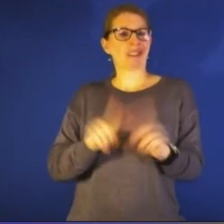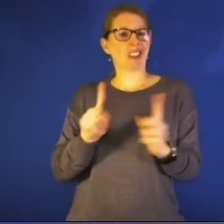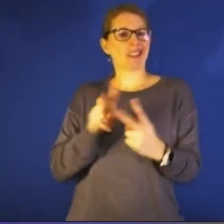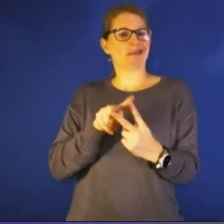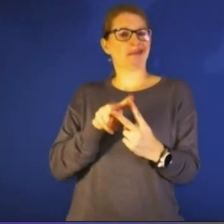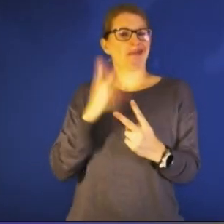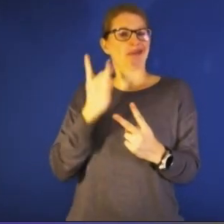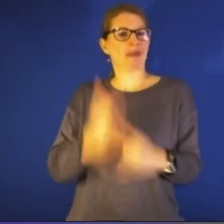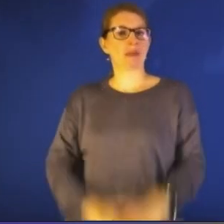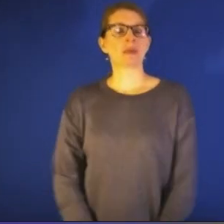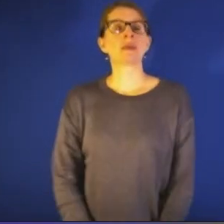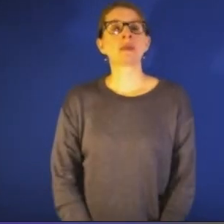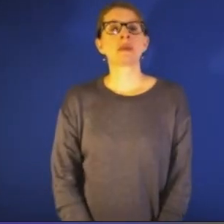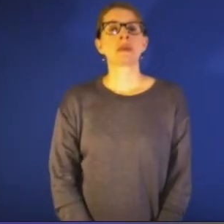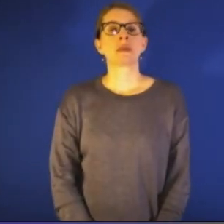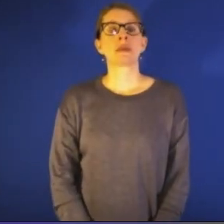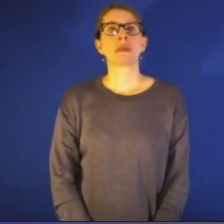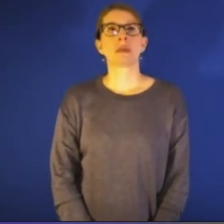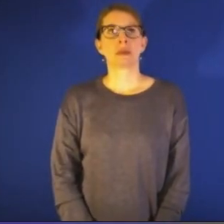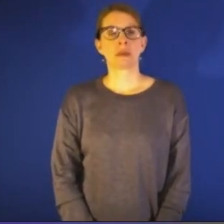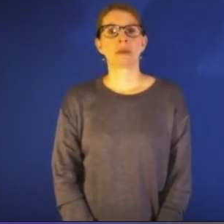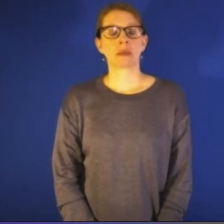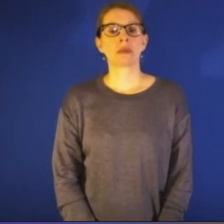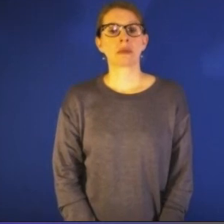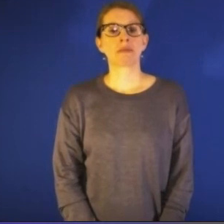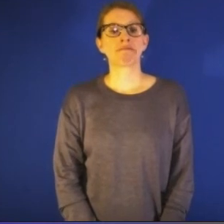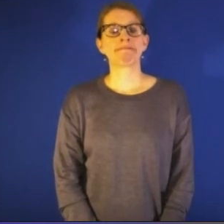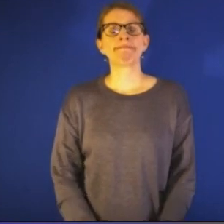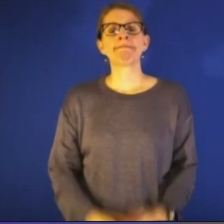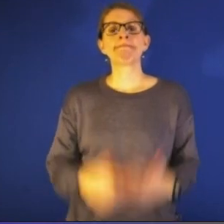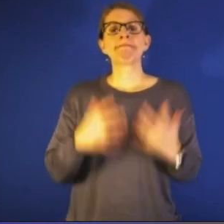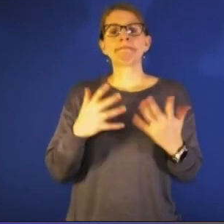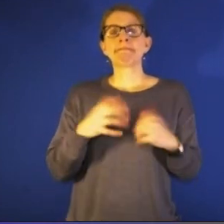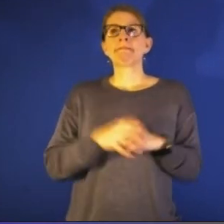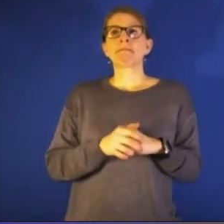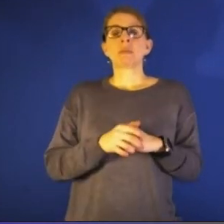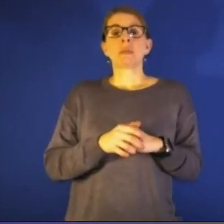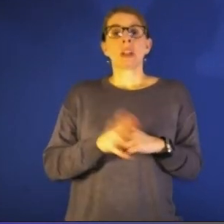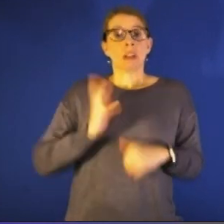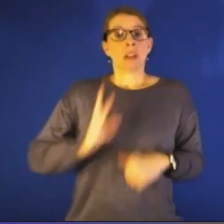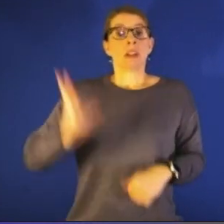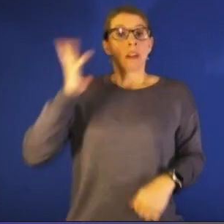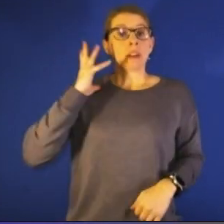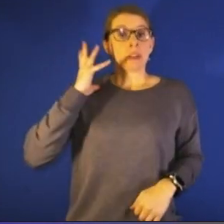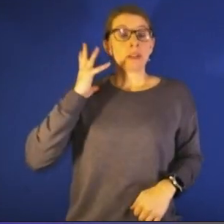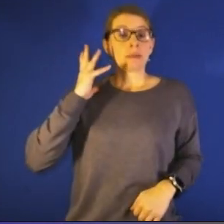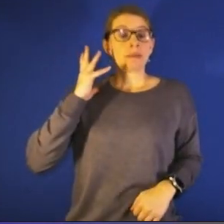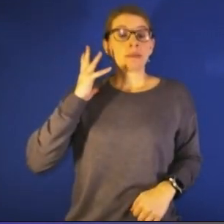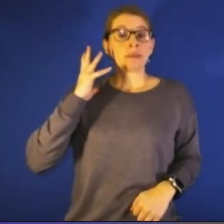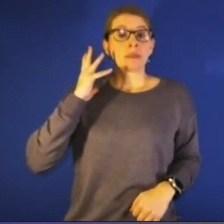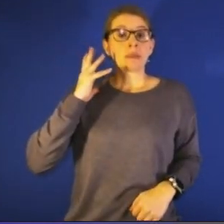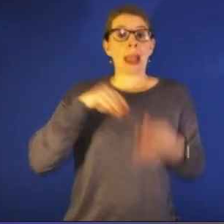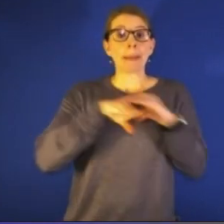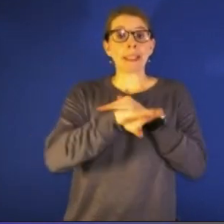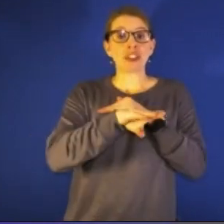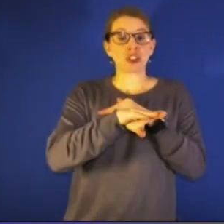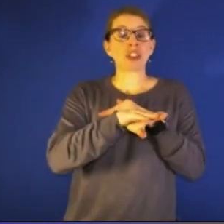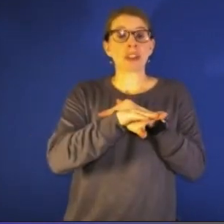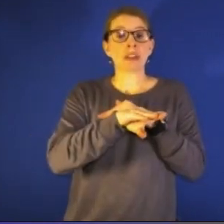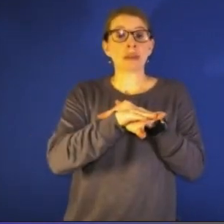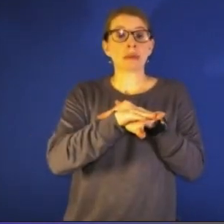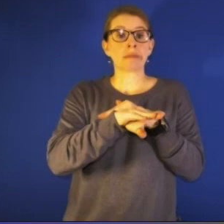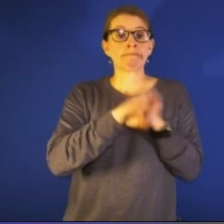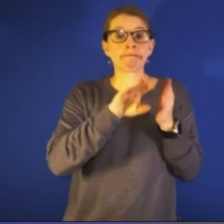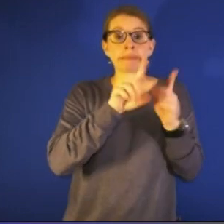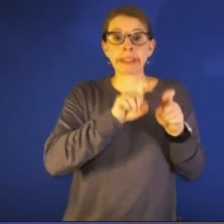we have to comb through this one a little bit more thoroughly. So when there was a time where we were doing admission testing